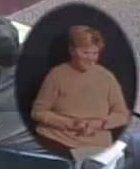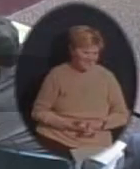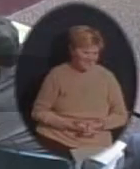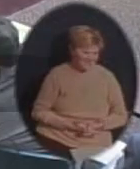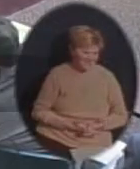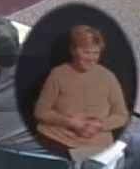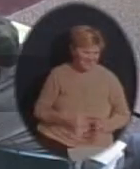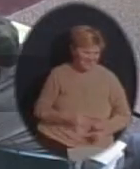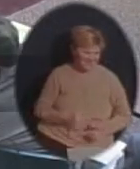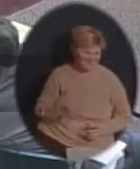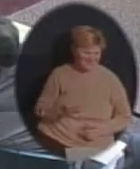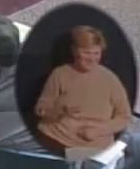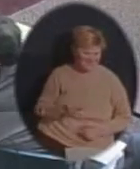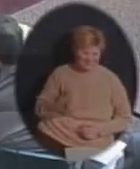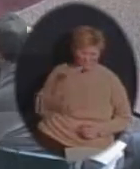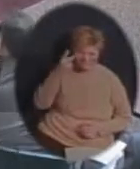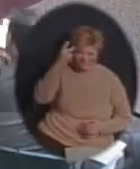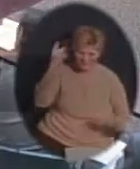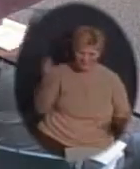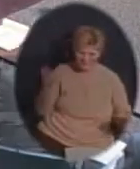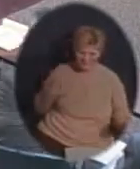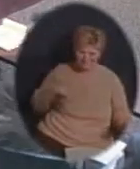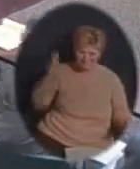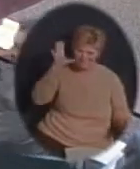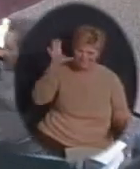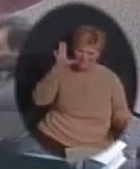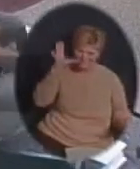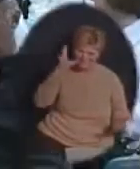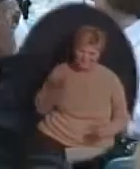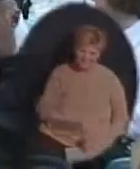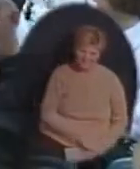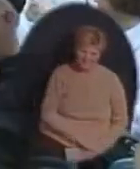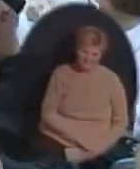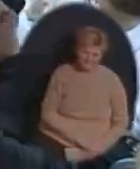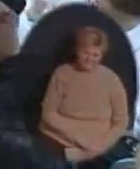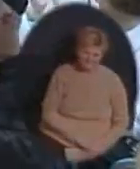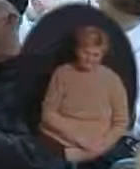And are your parents here? Yes, my mom. Here's my mother. Would you please stand?